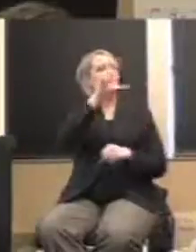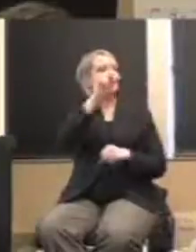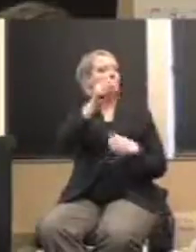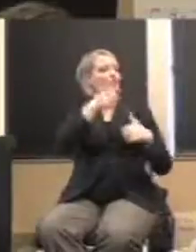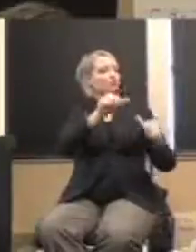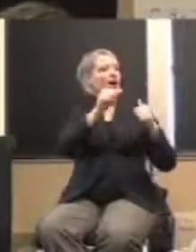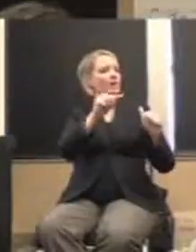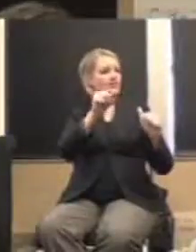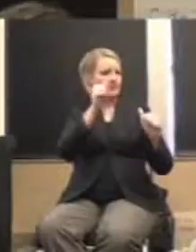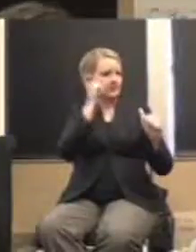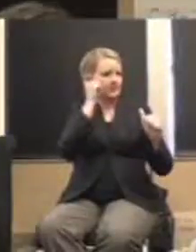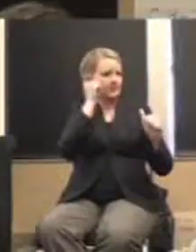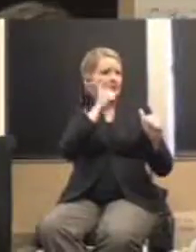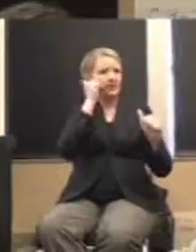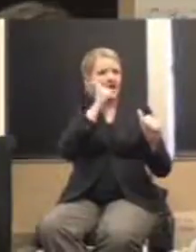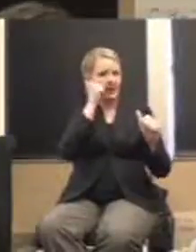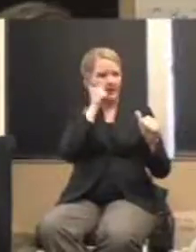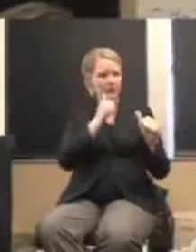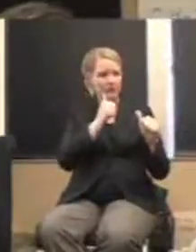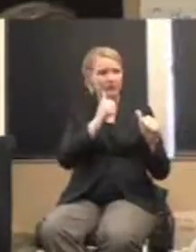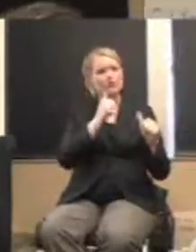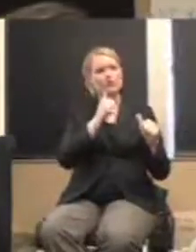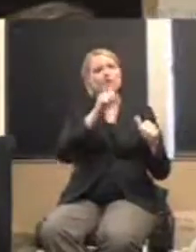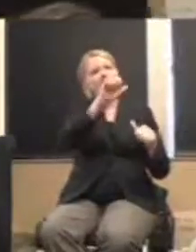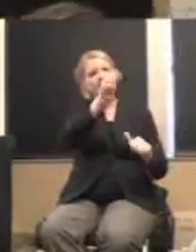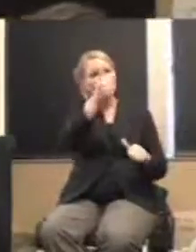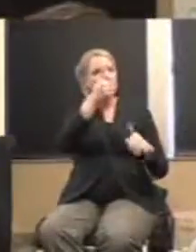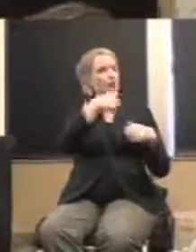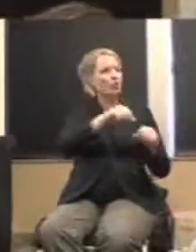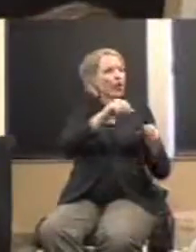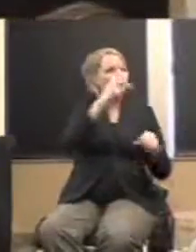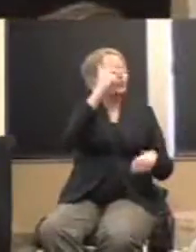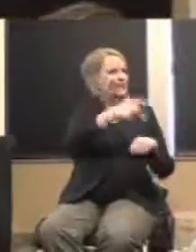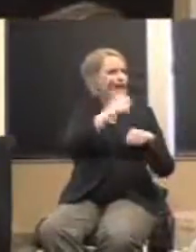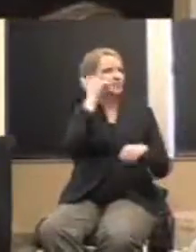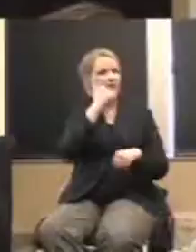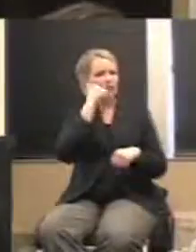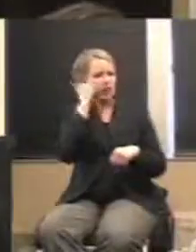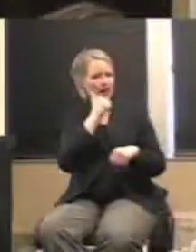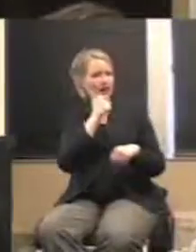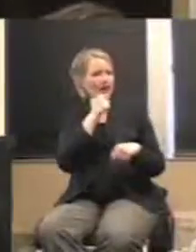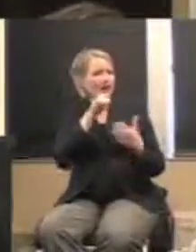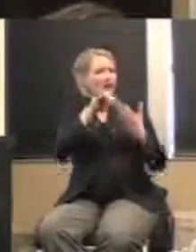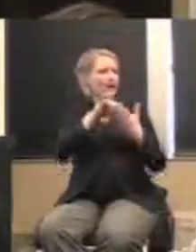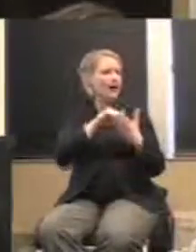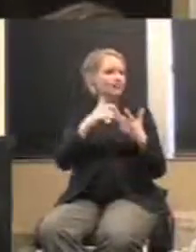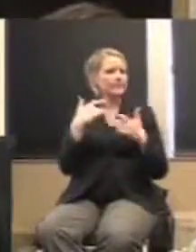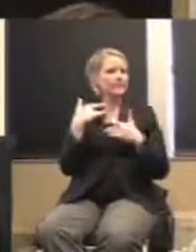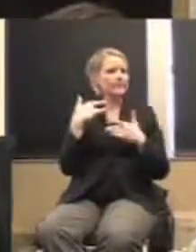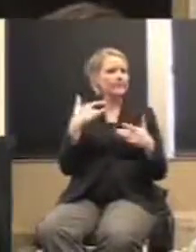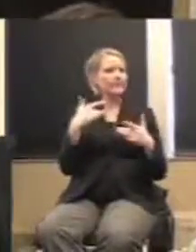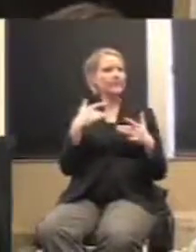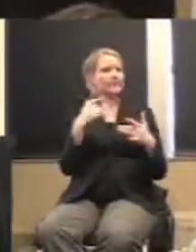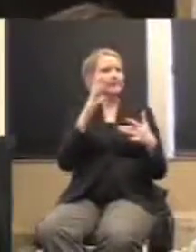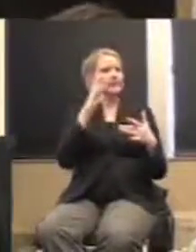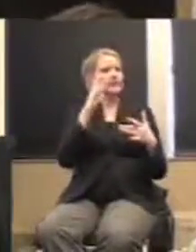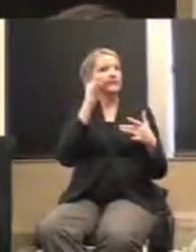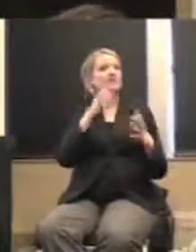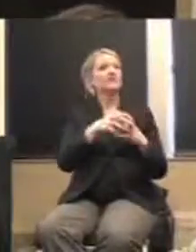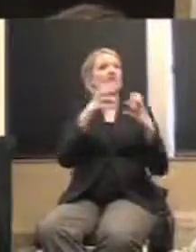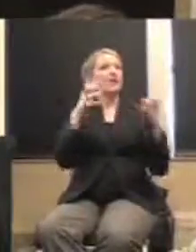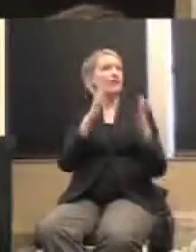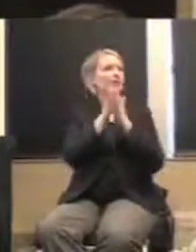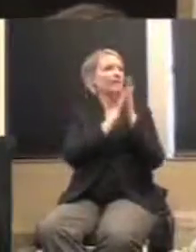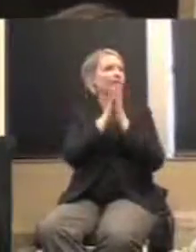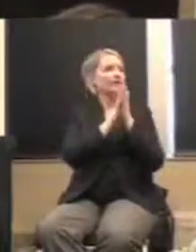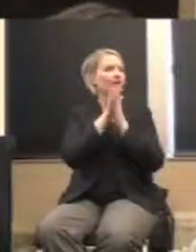different trials 3 times a day, which is really easy because that's 10 M&Ms, and typically if it's a really reinforcing item, you'll have it done